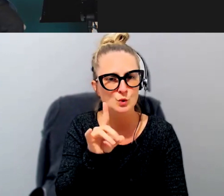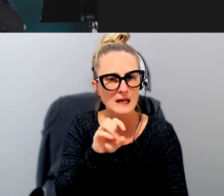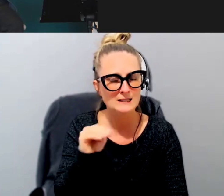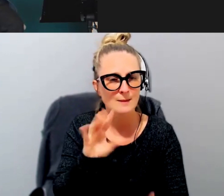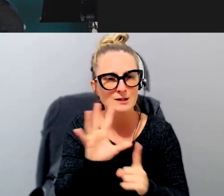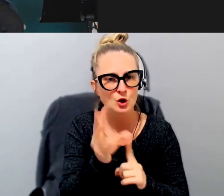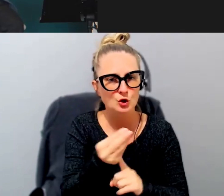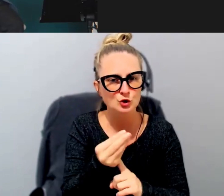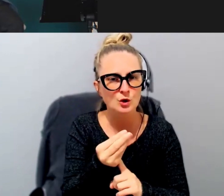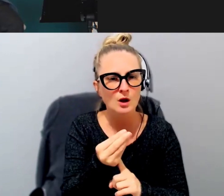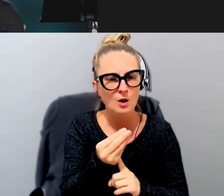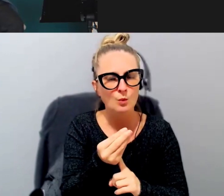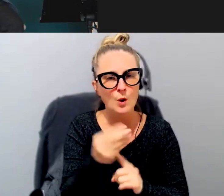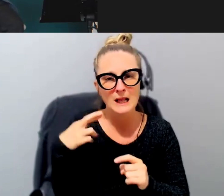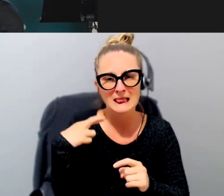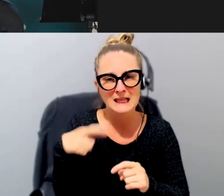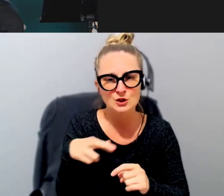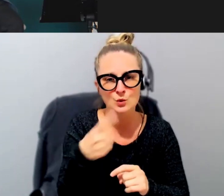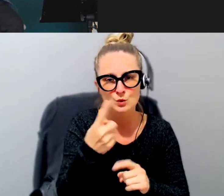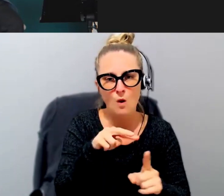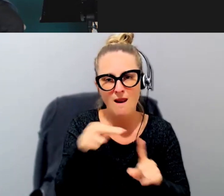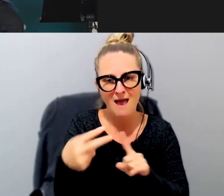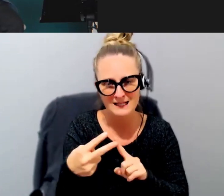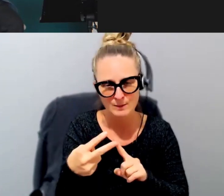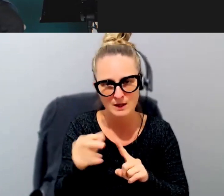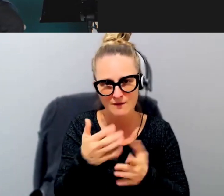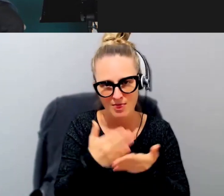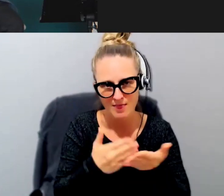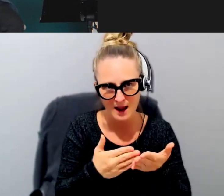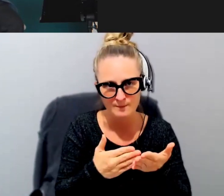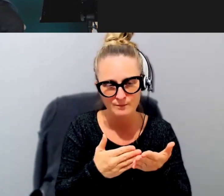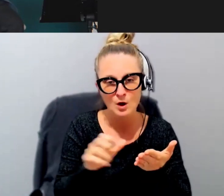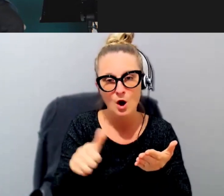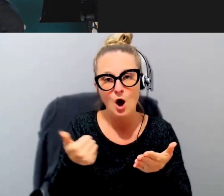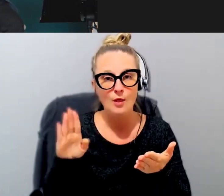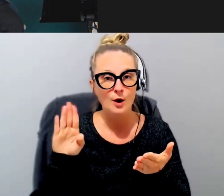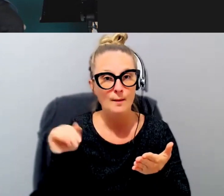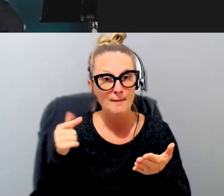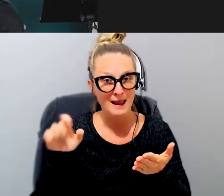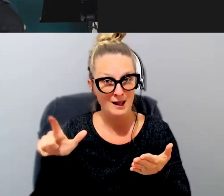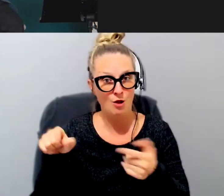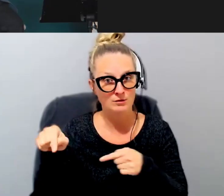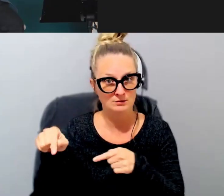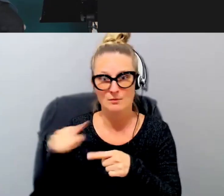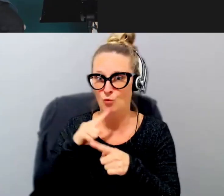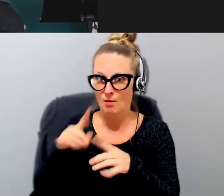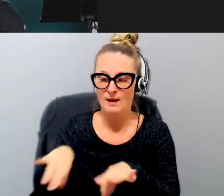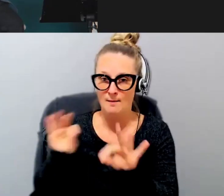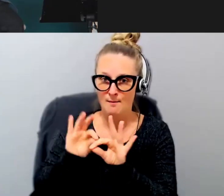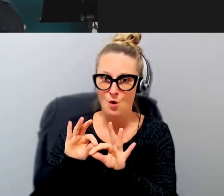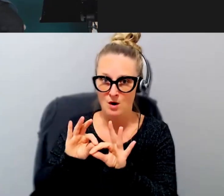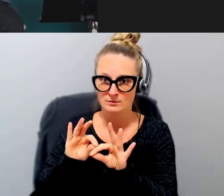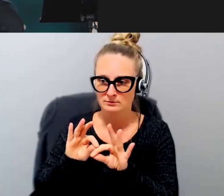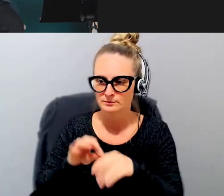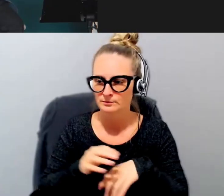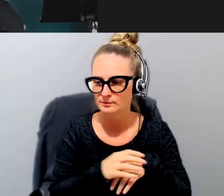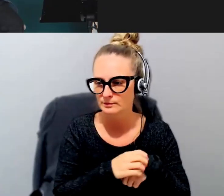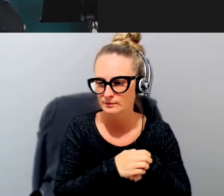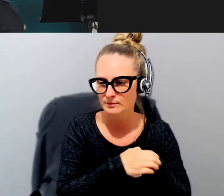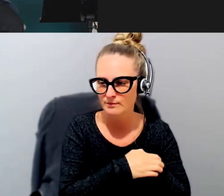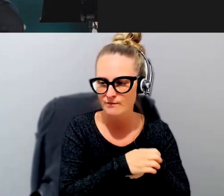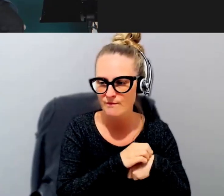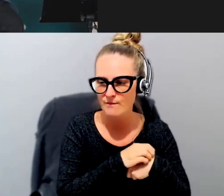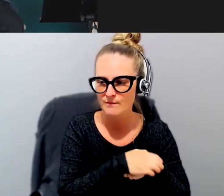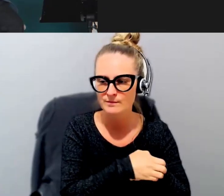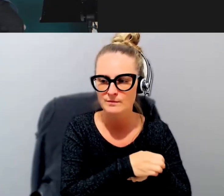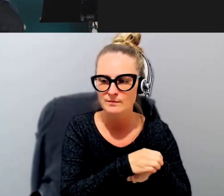aspect. And another really important aspect are bagels. No, but there are dozens of